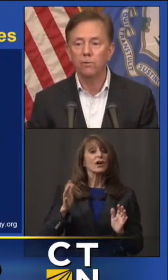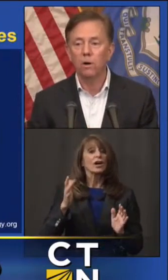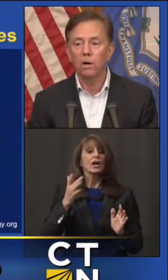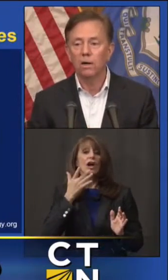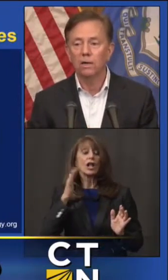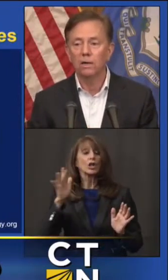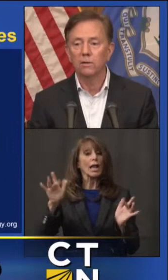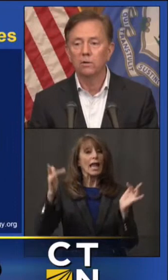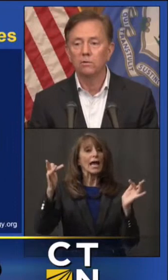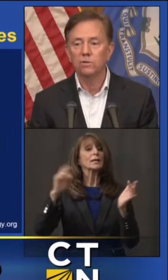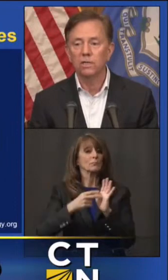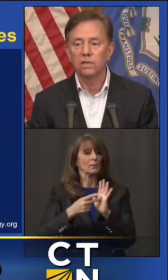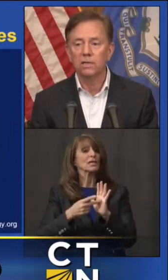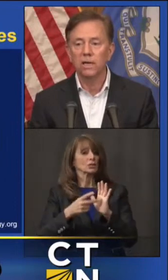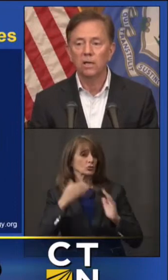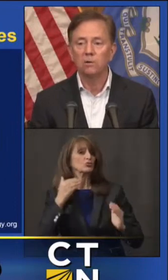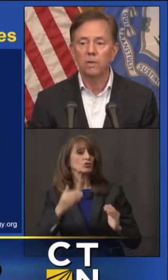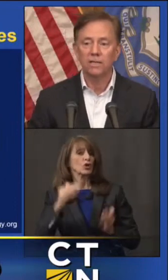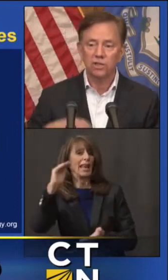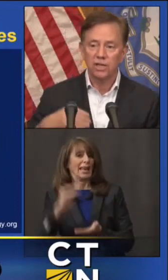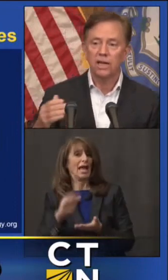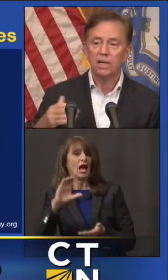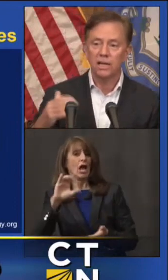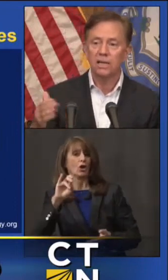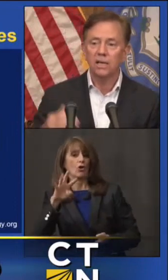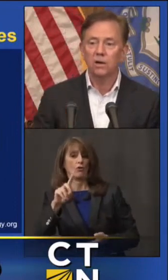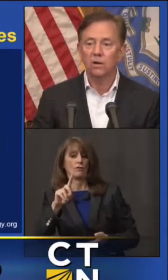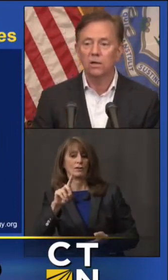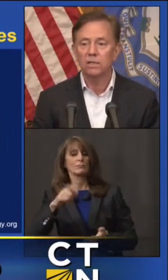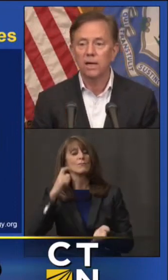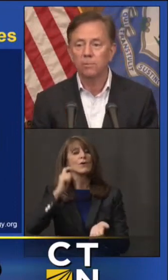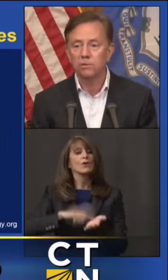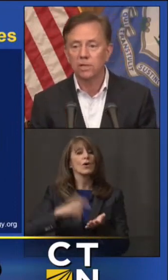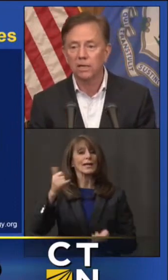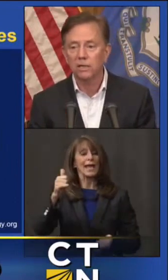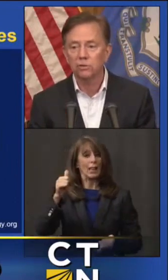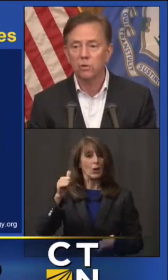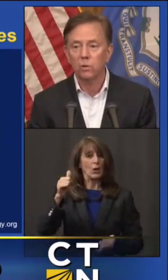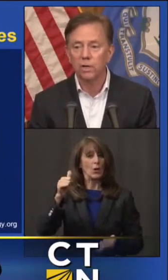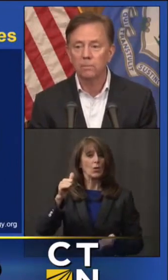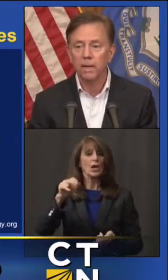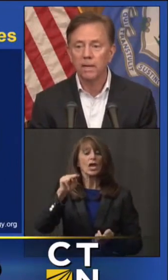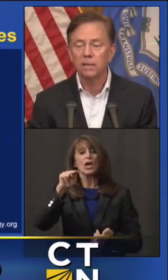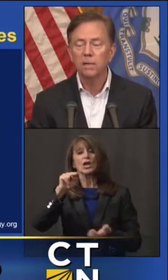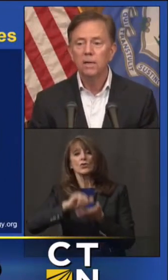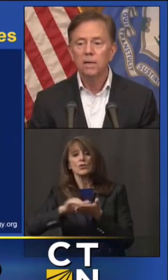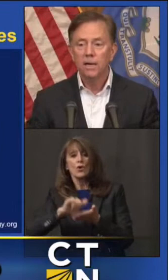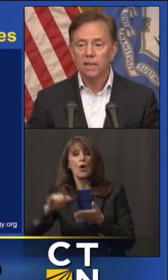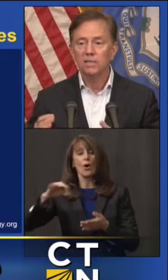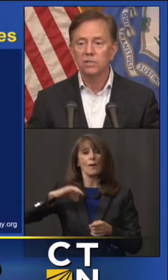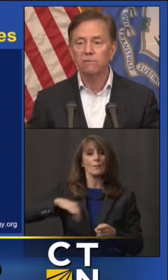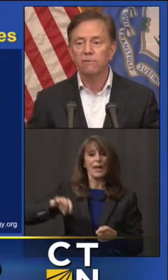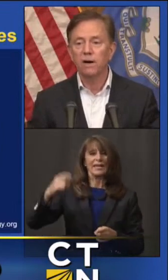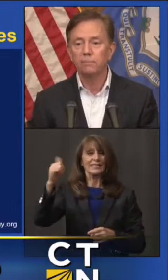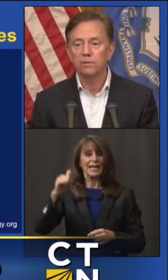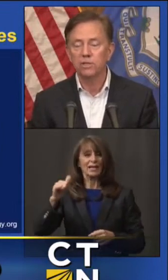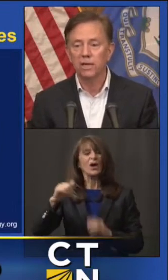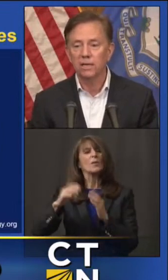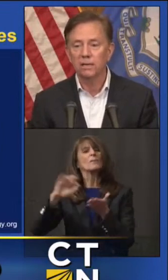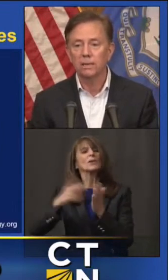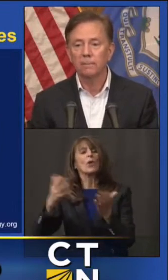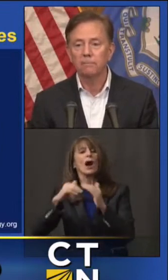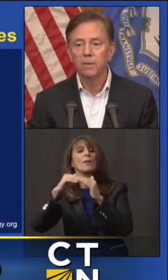you are. Those in the yellow, that's Connecticut, and our neighbors like New York and Maine at less than